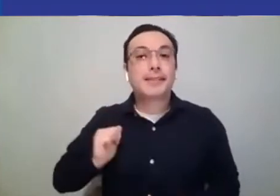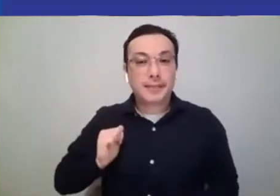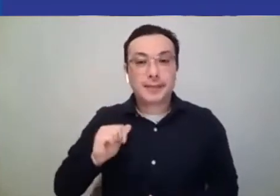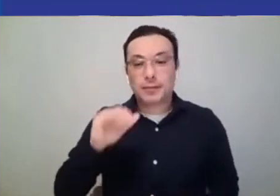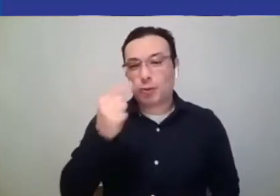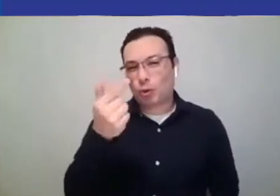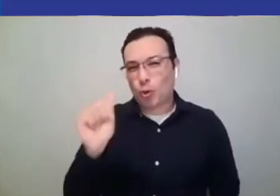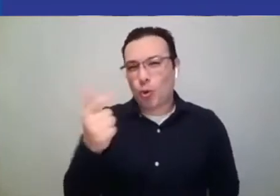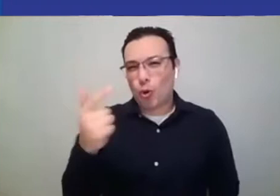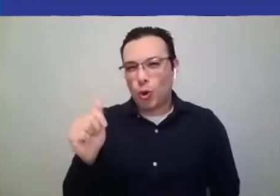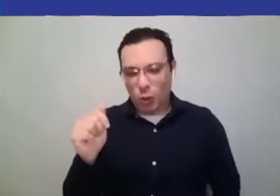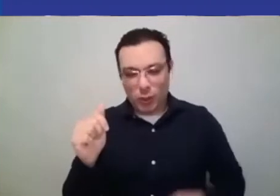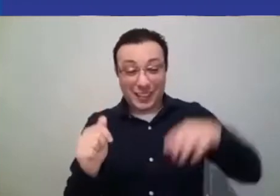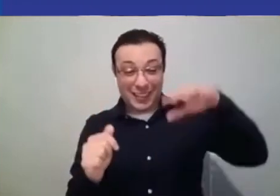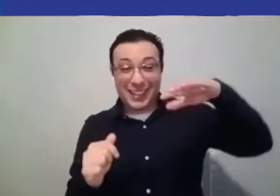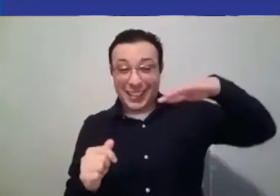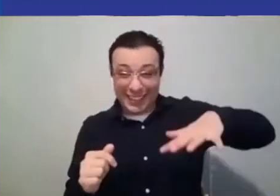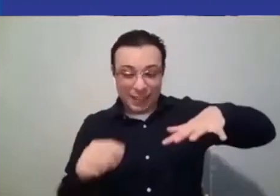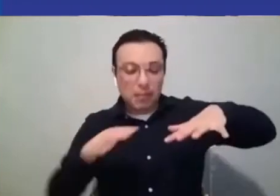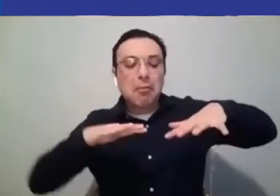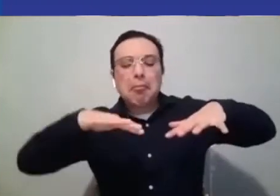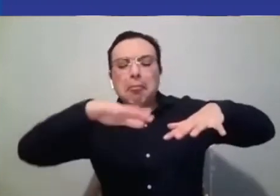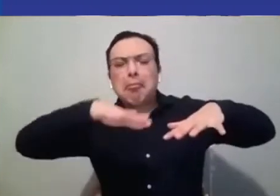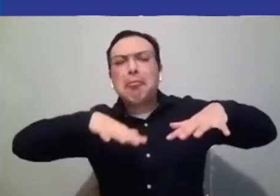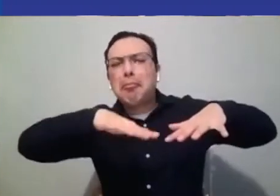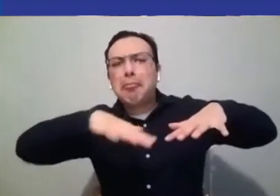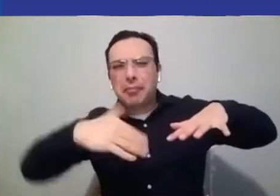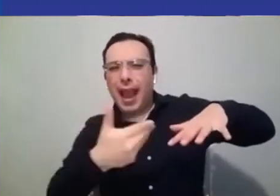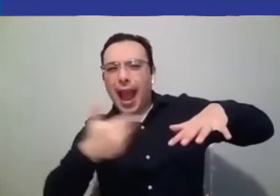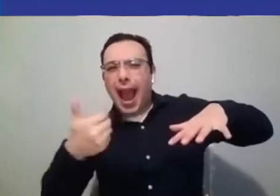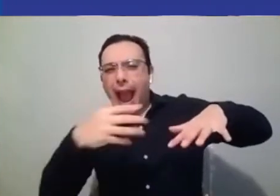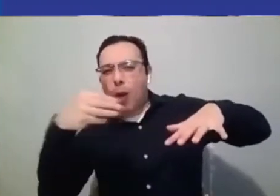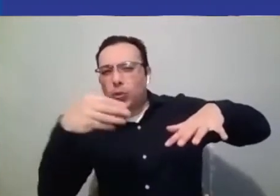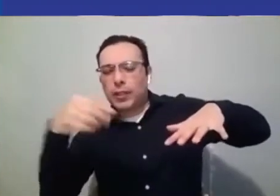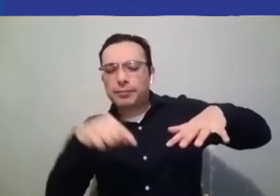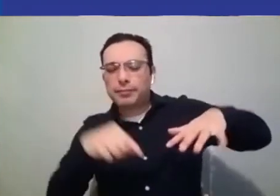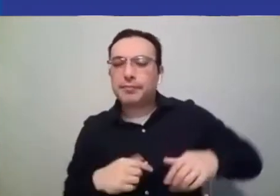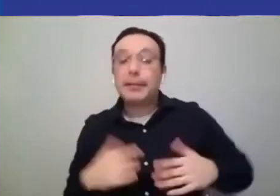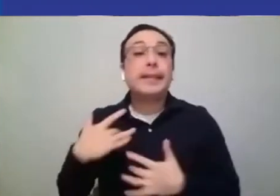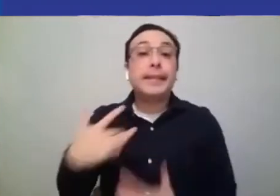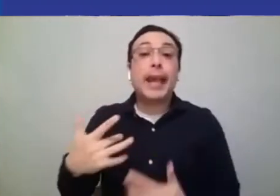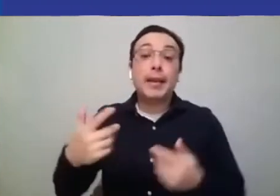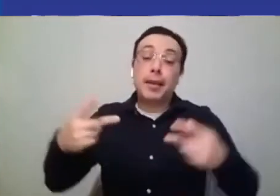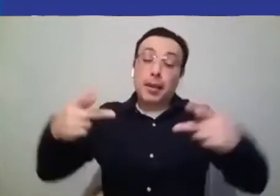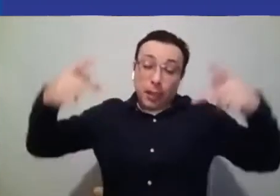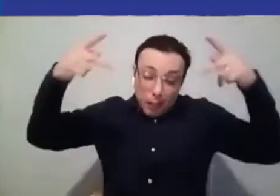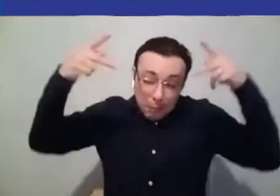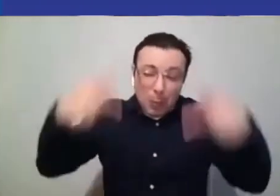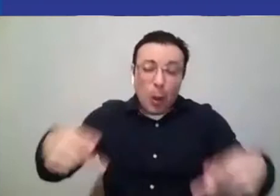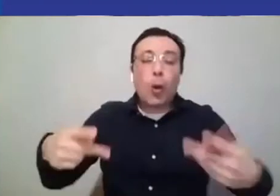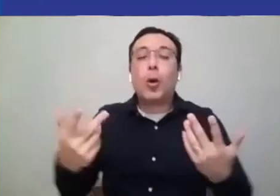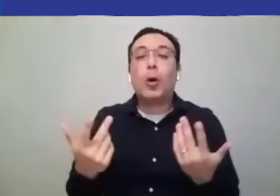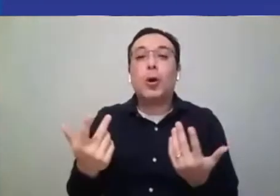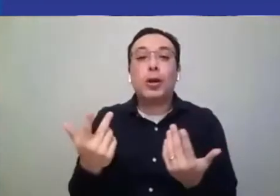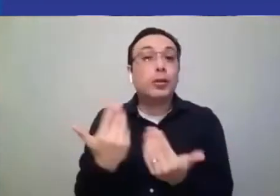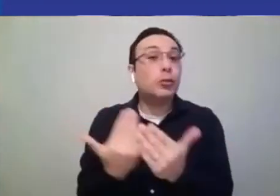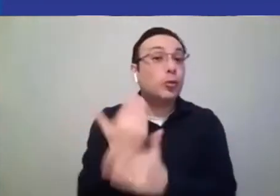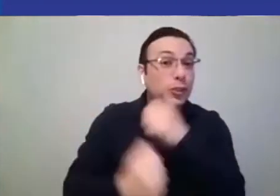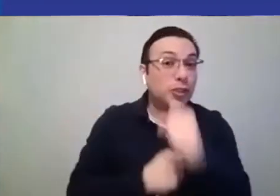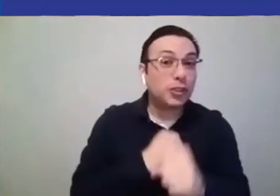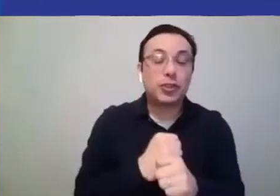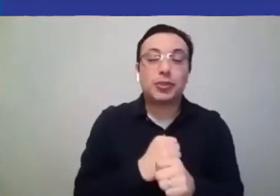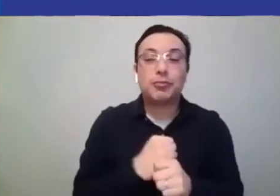Georgia, and my parents would have these huge parties for New Year's